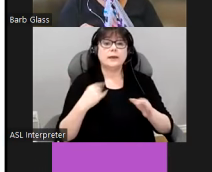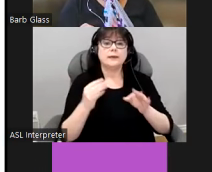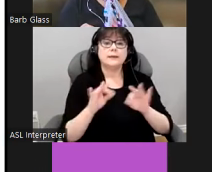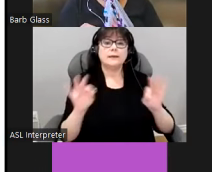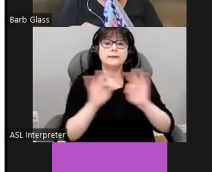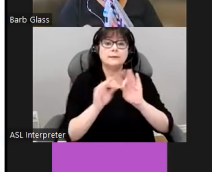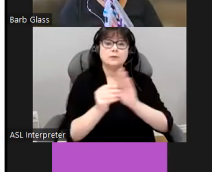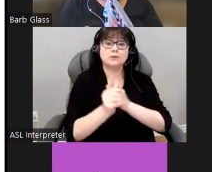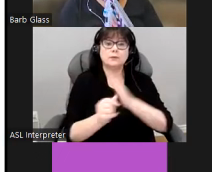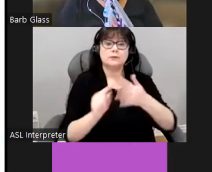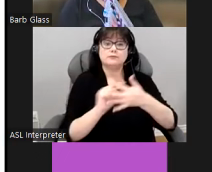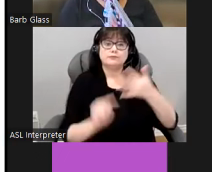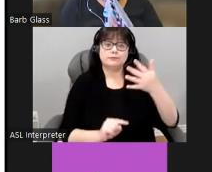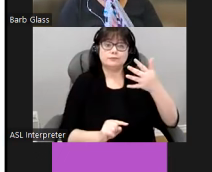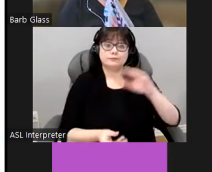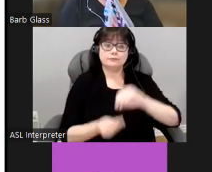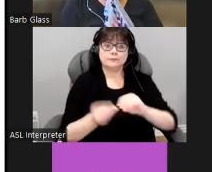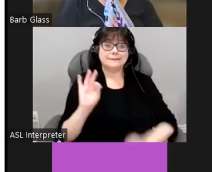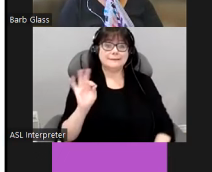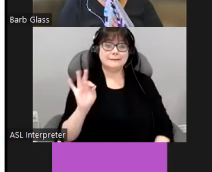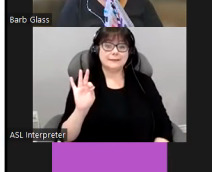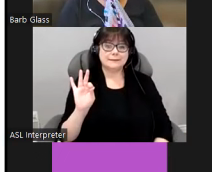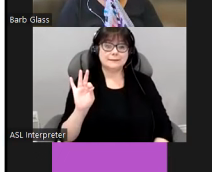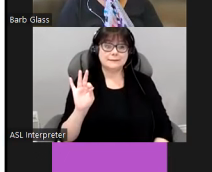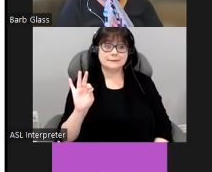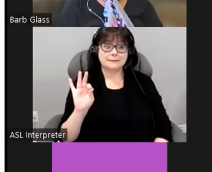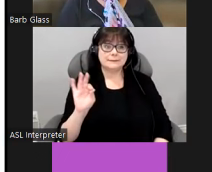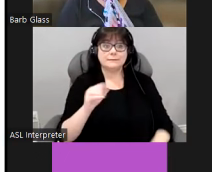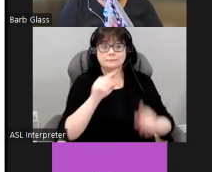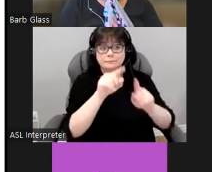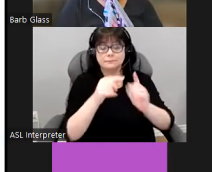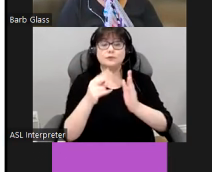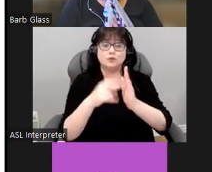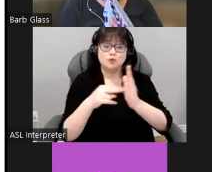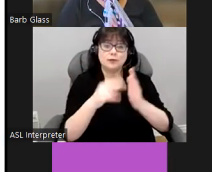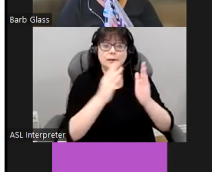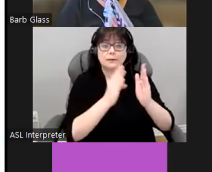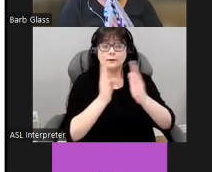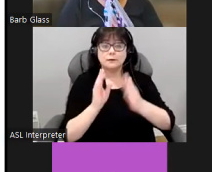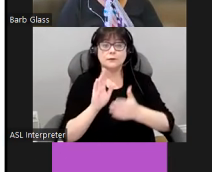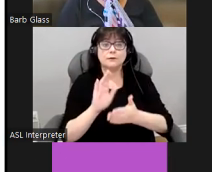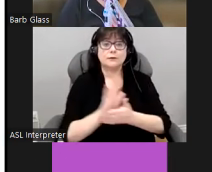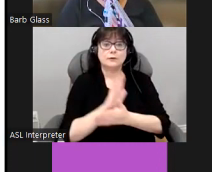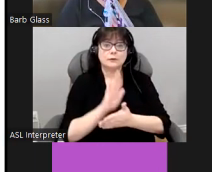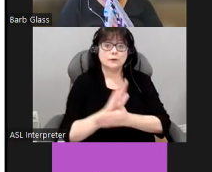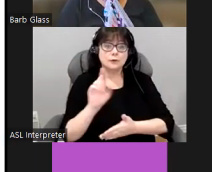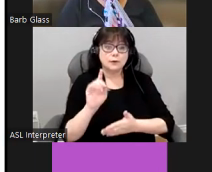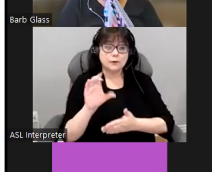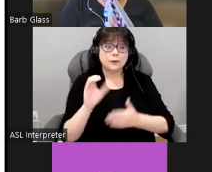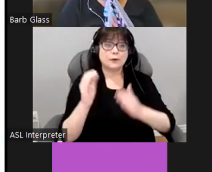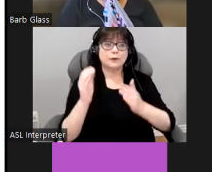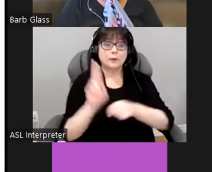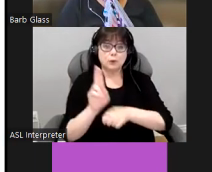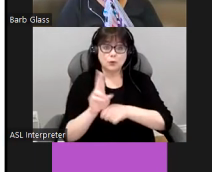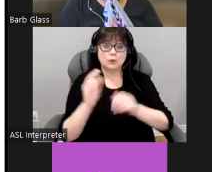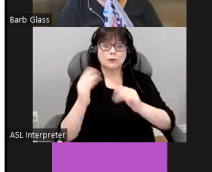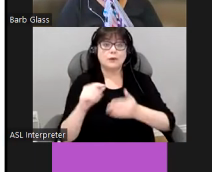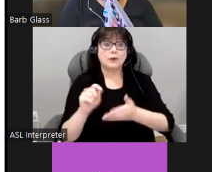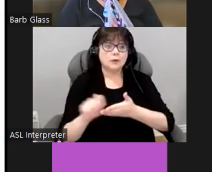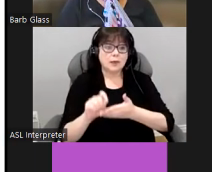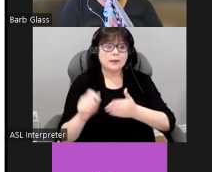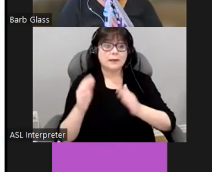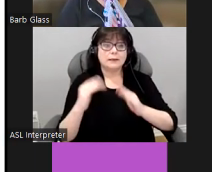original essential skills: reading, document use, writing, numeracy, oral